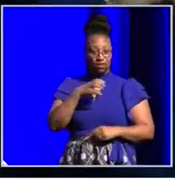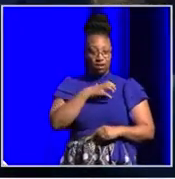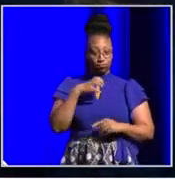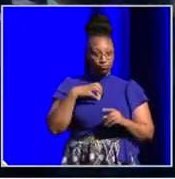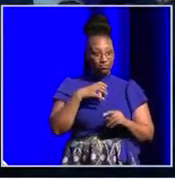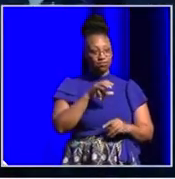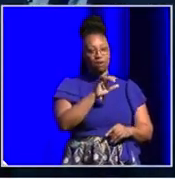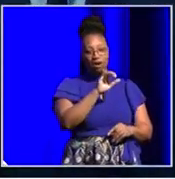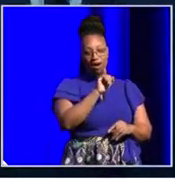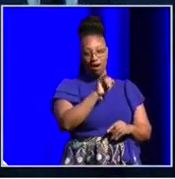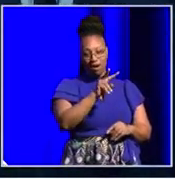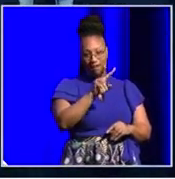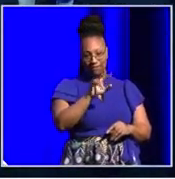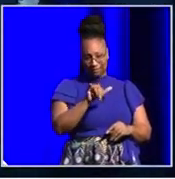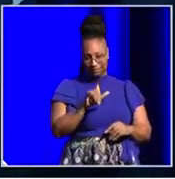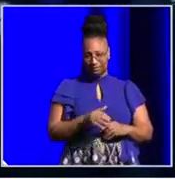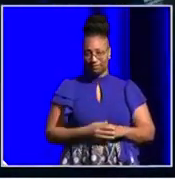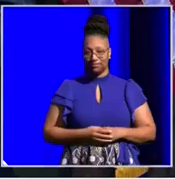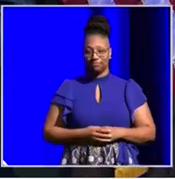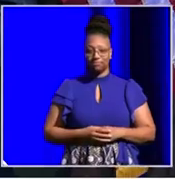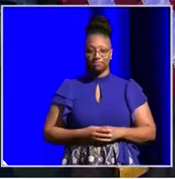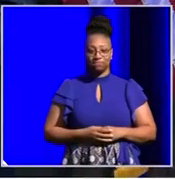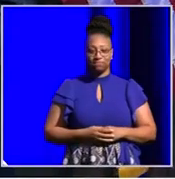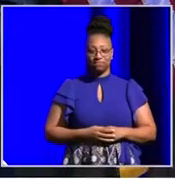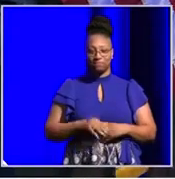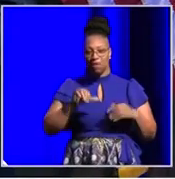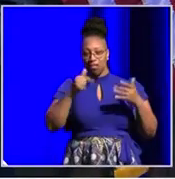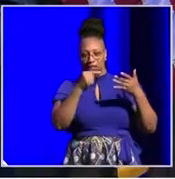Maryland State Delegate Julian Ivey.